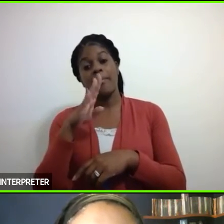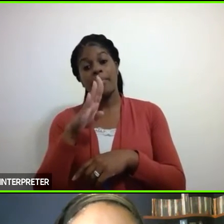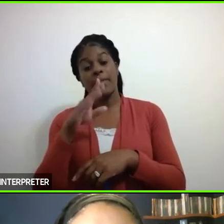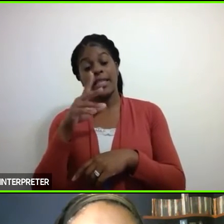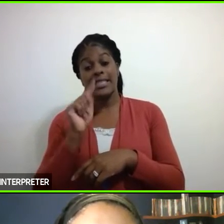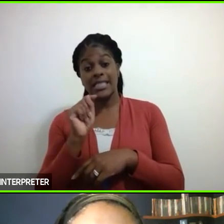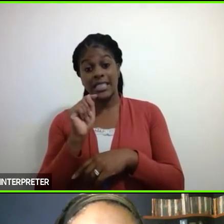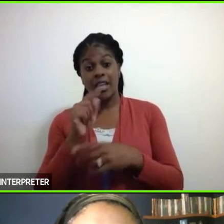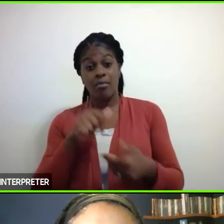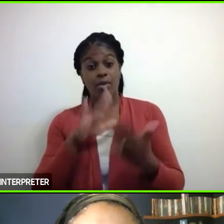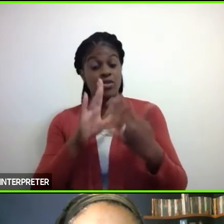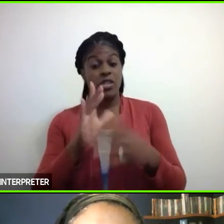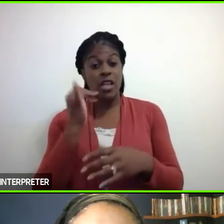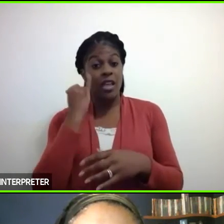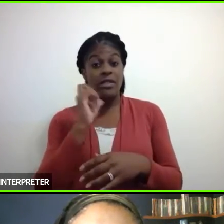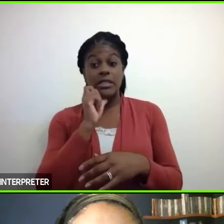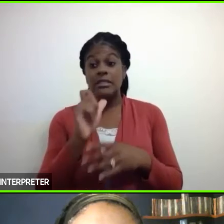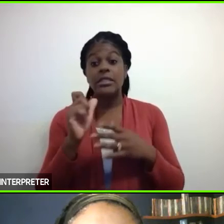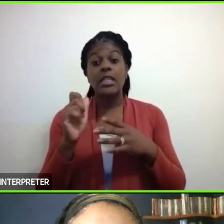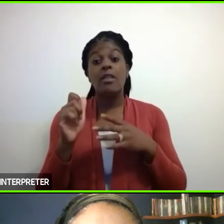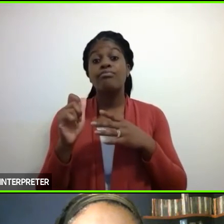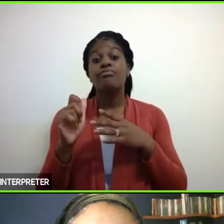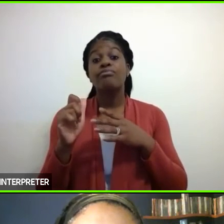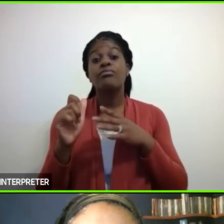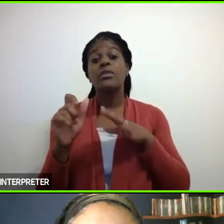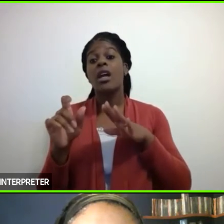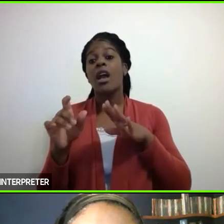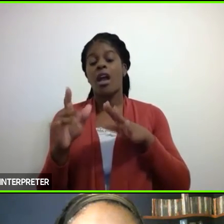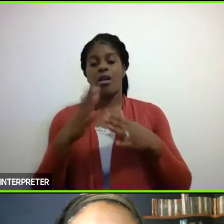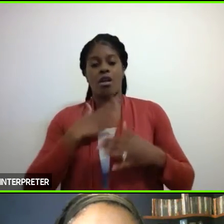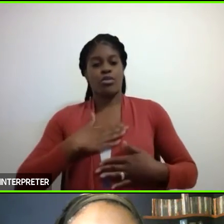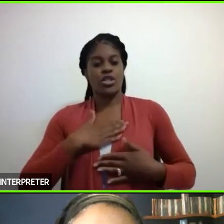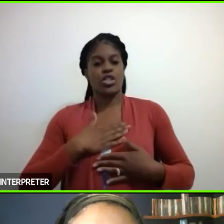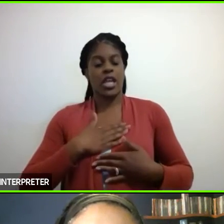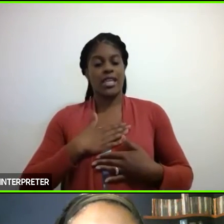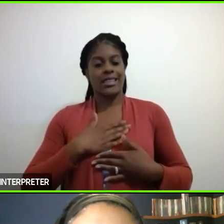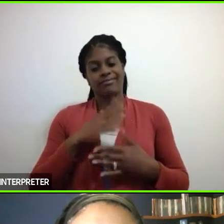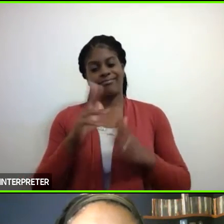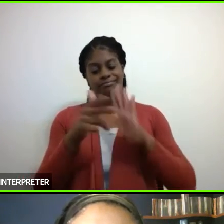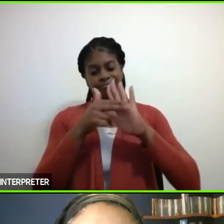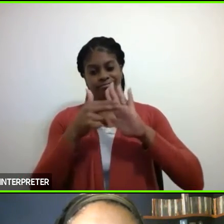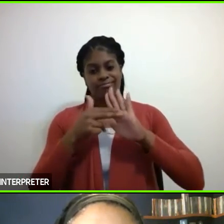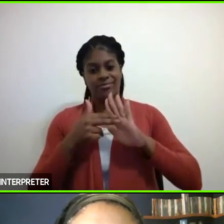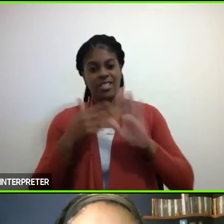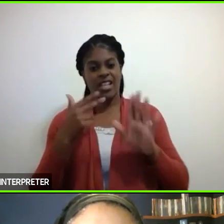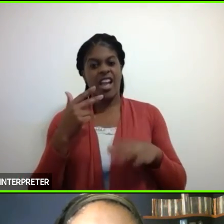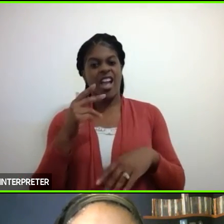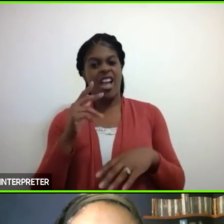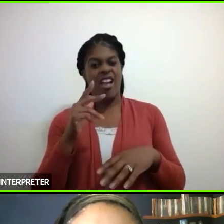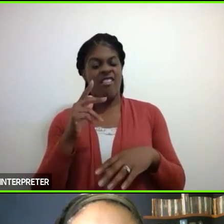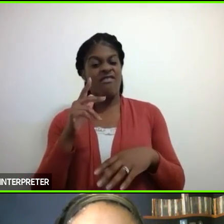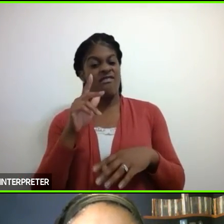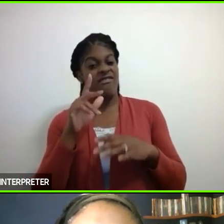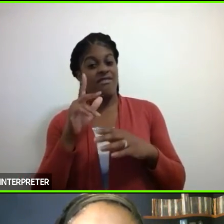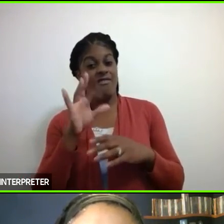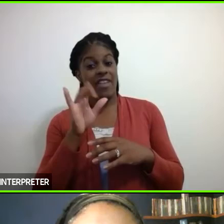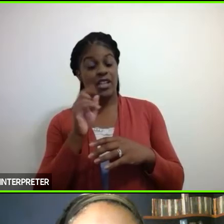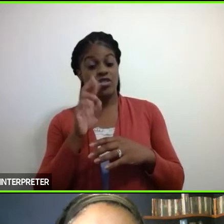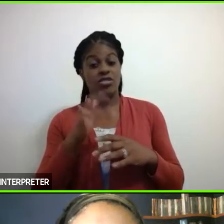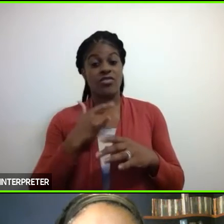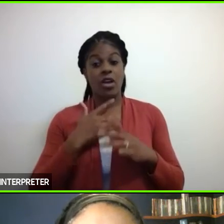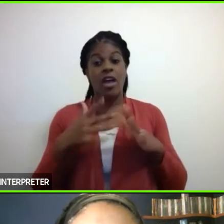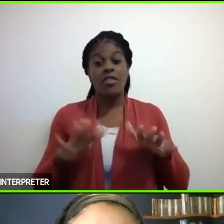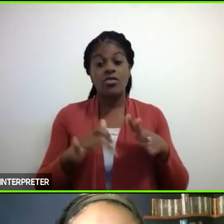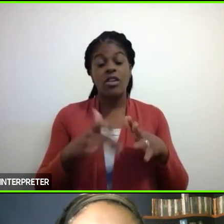not appreciate the systemic factors that lead to people feeling anxious or symptoms